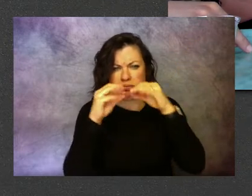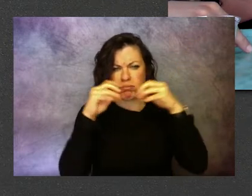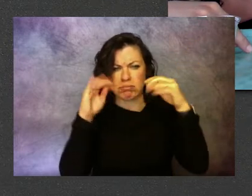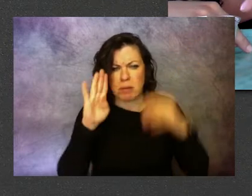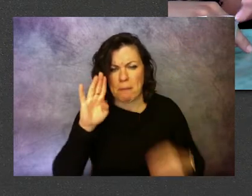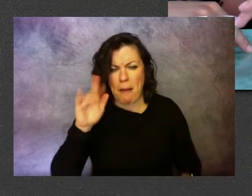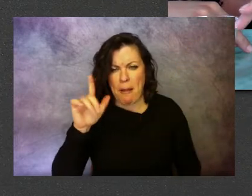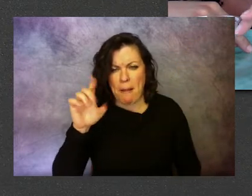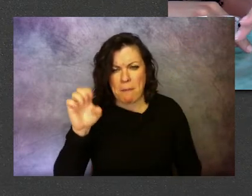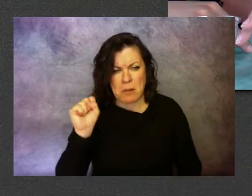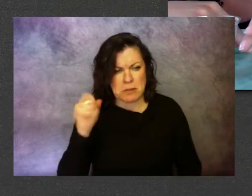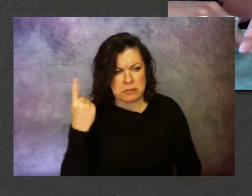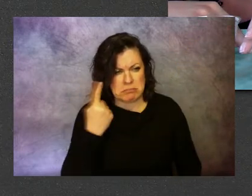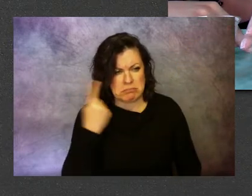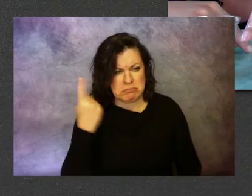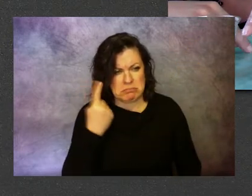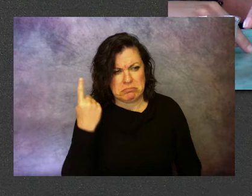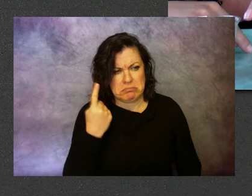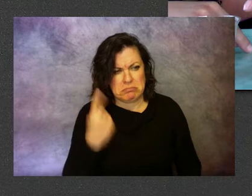Let's see what happened to this egg.